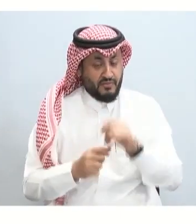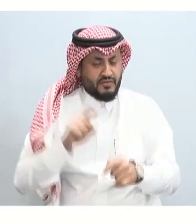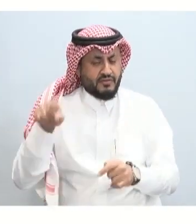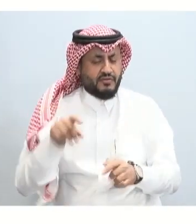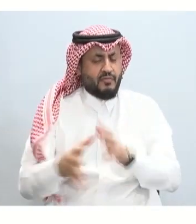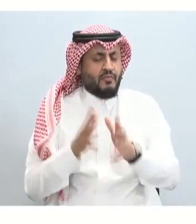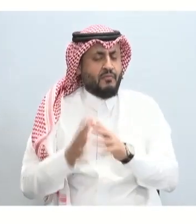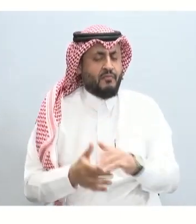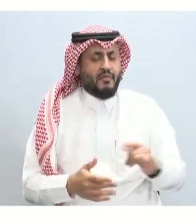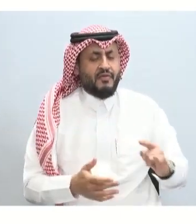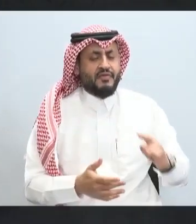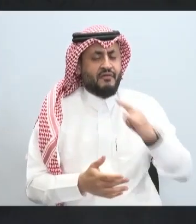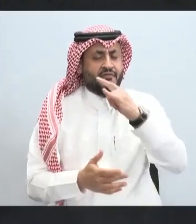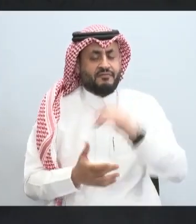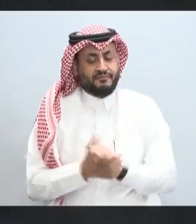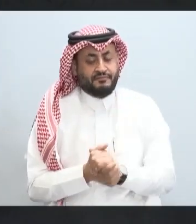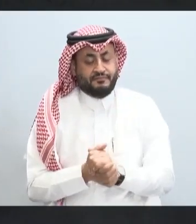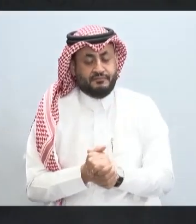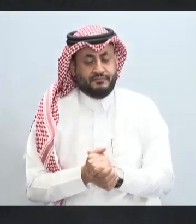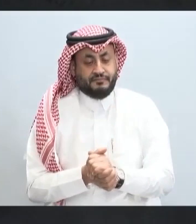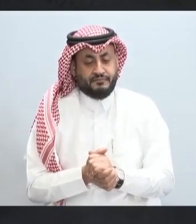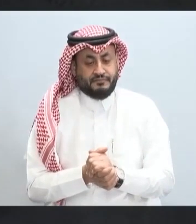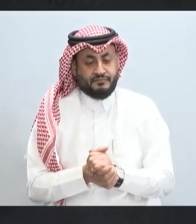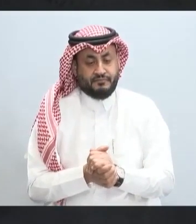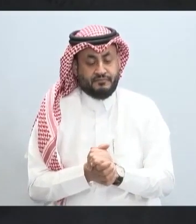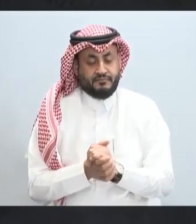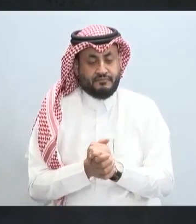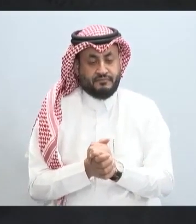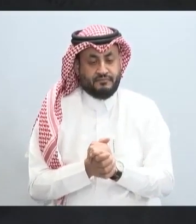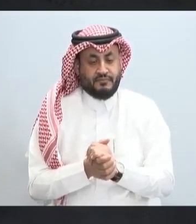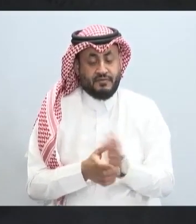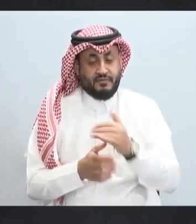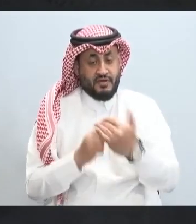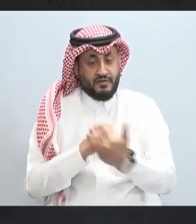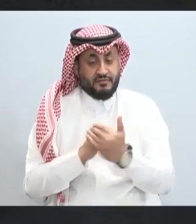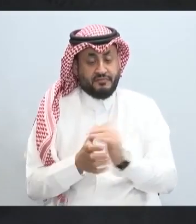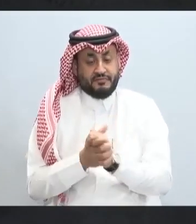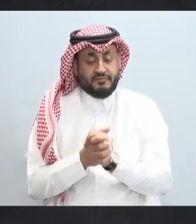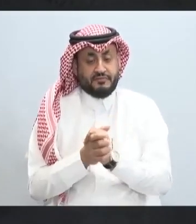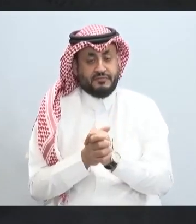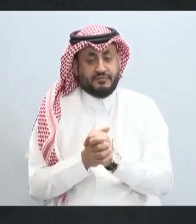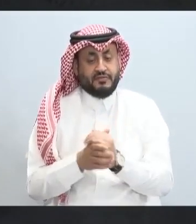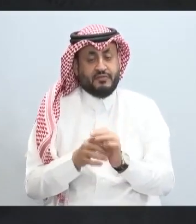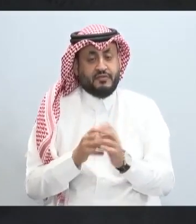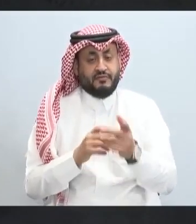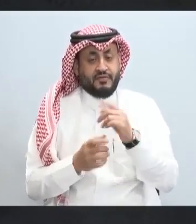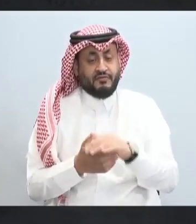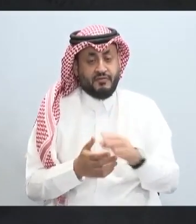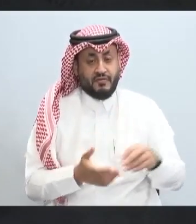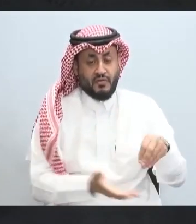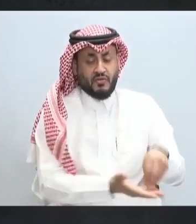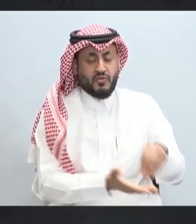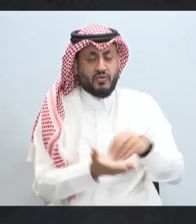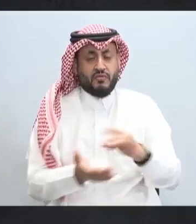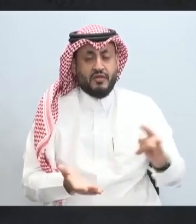about traveling. And not only this, but also we learned that when we go to an airport,